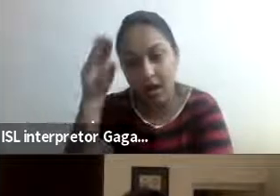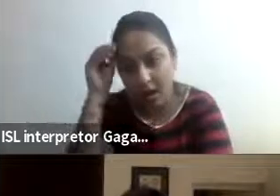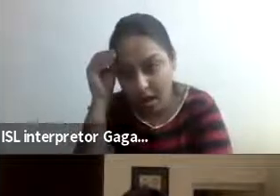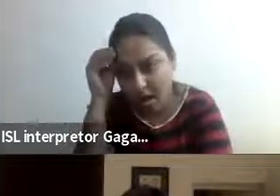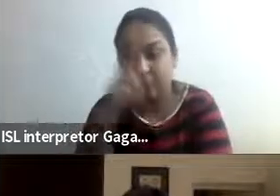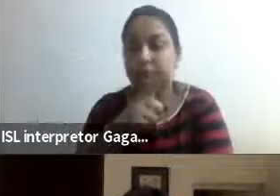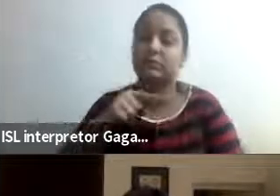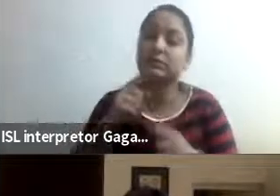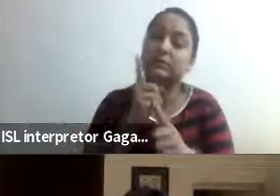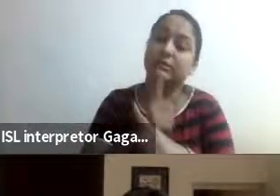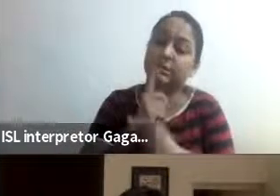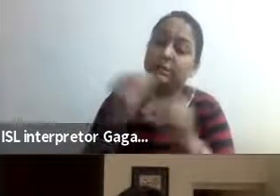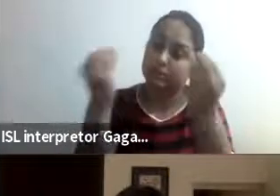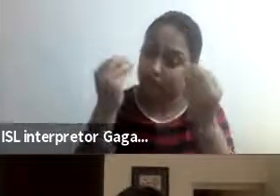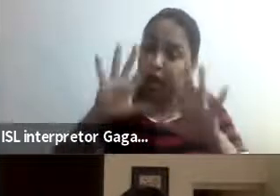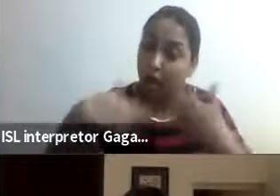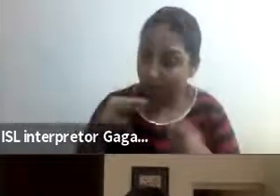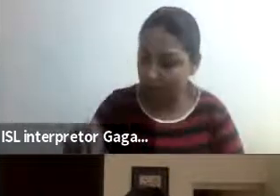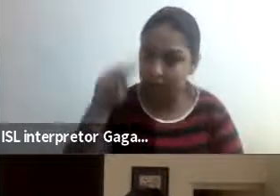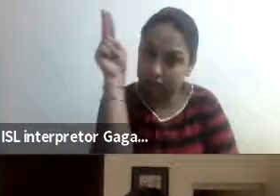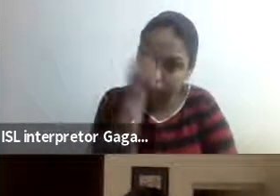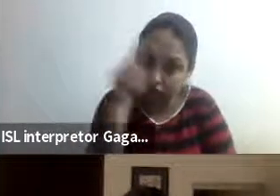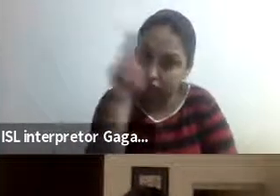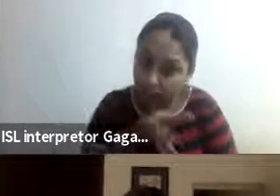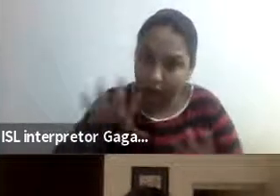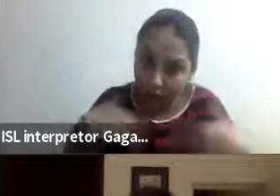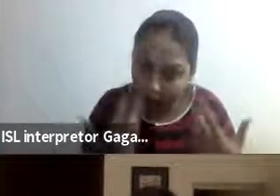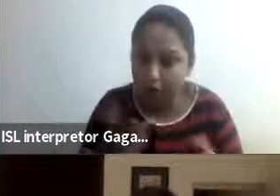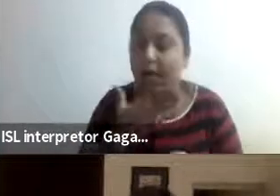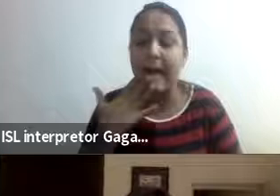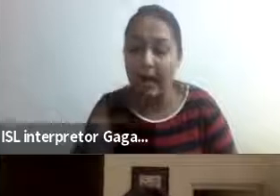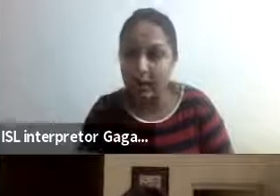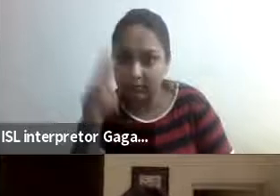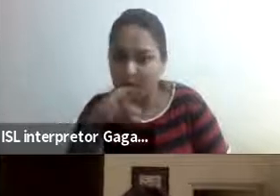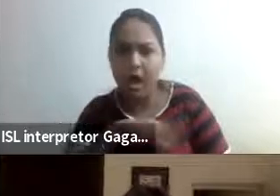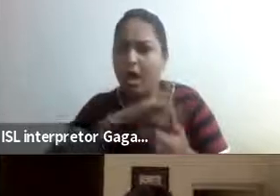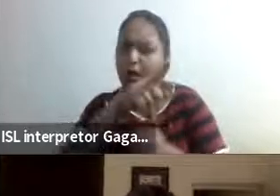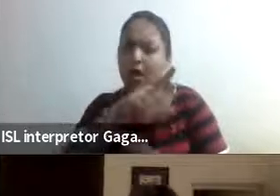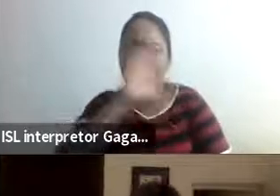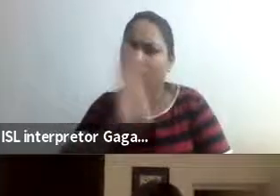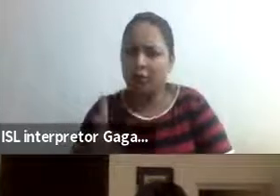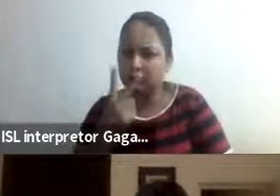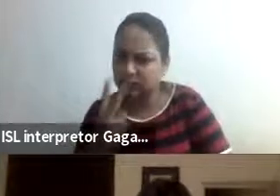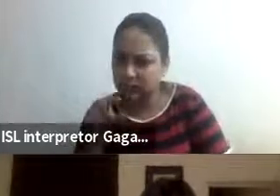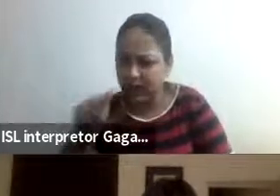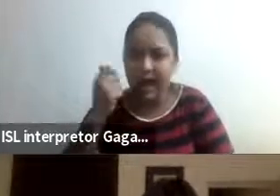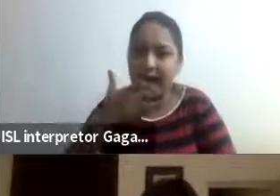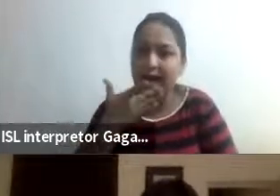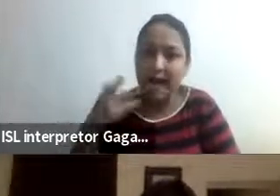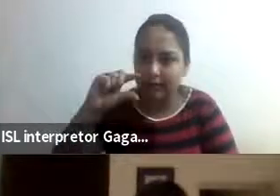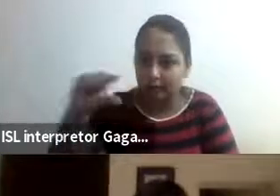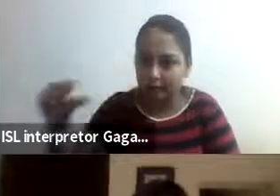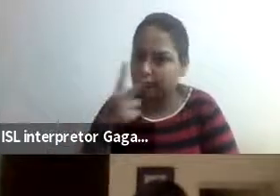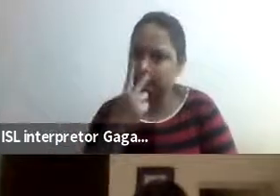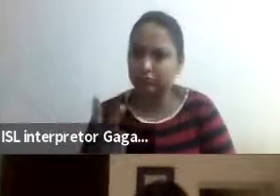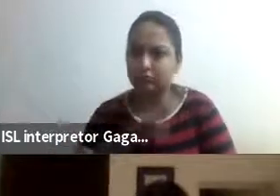she teaches herself how to use the brush, how to use colors. These are colors she's never seen before. Um, and